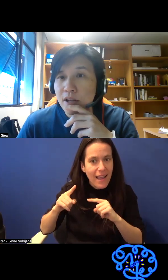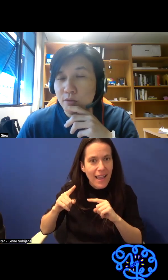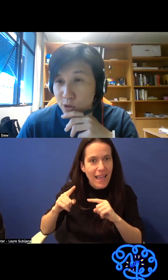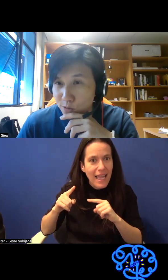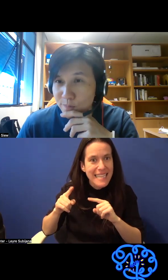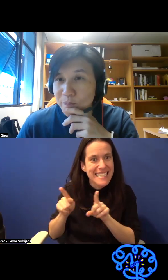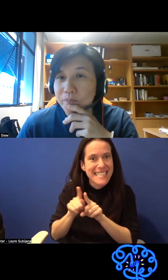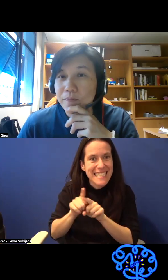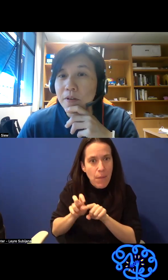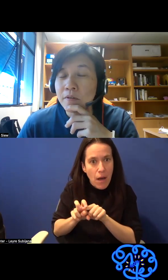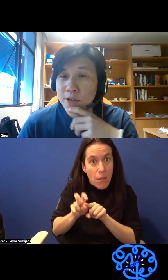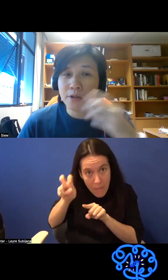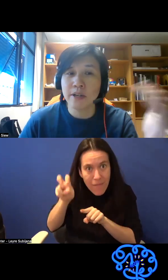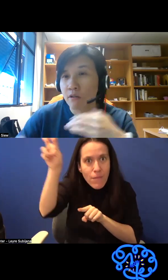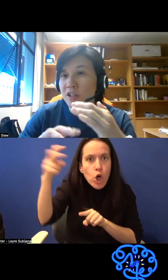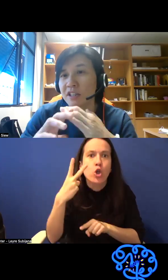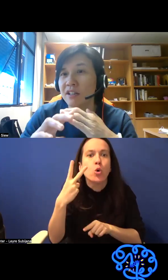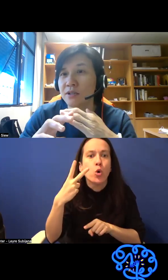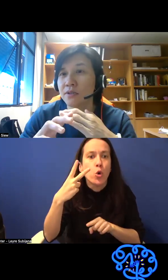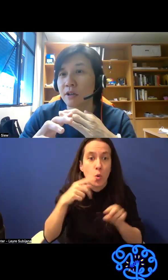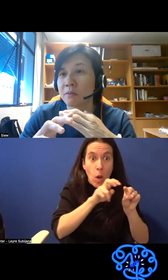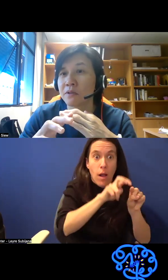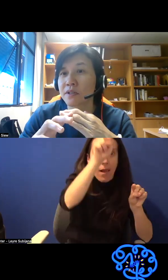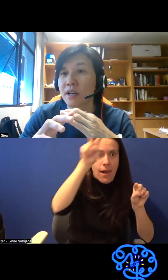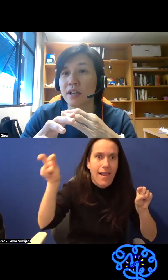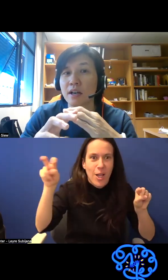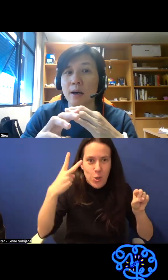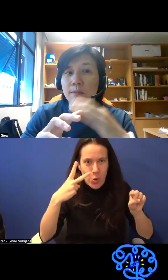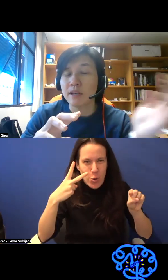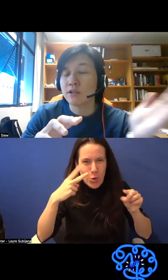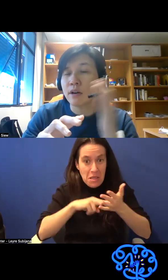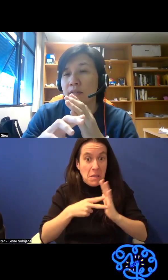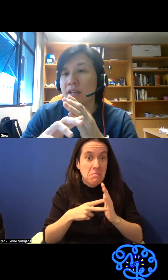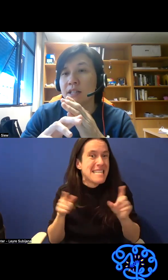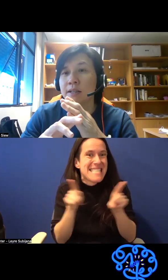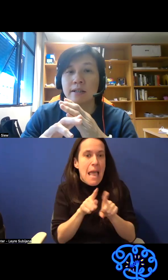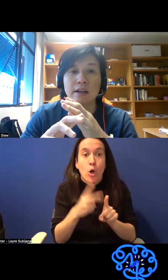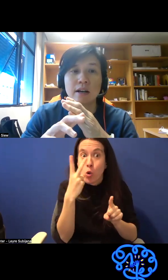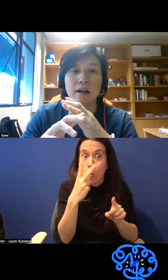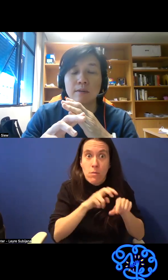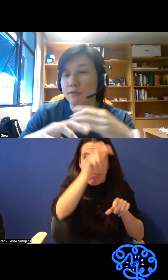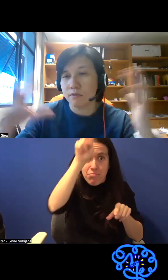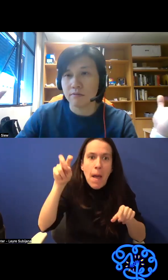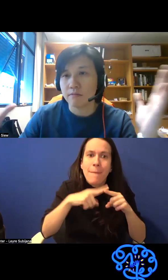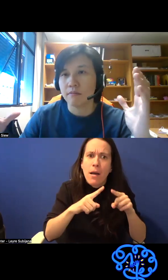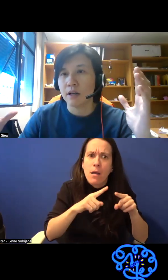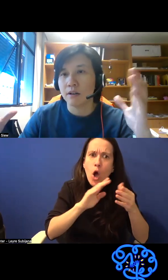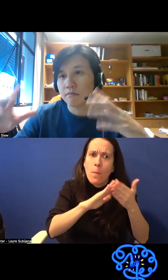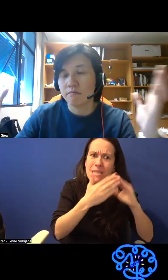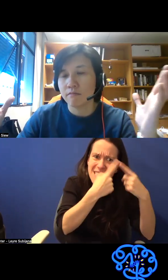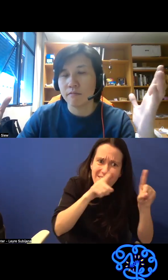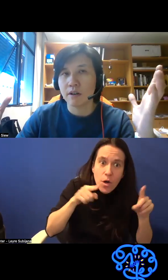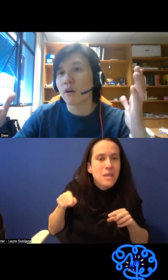path length of two, right? So we are crossing these two variables, these two IVs here, to